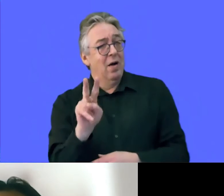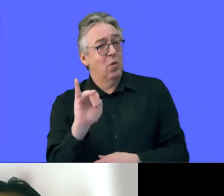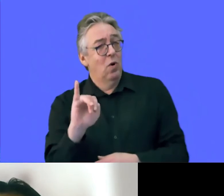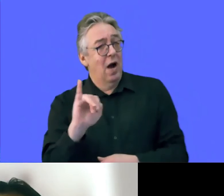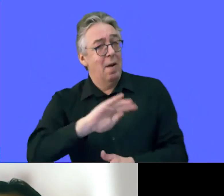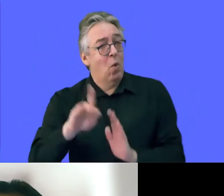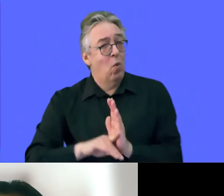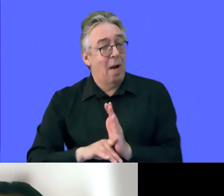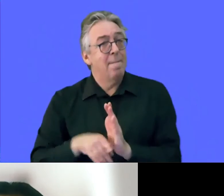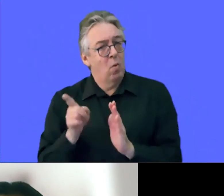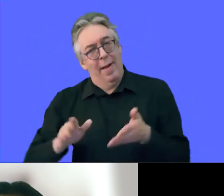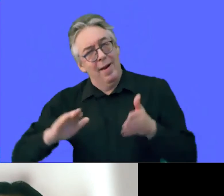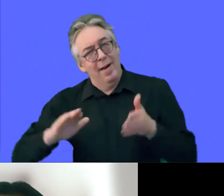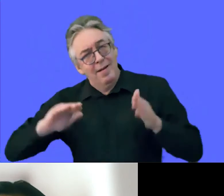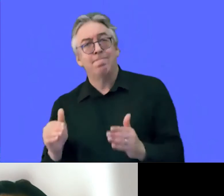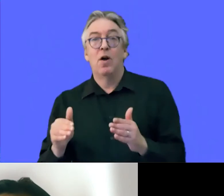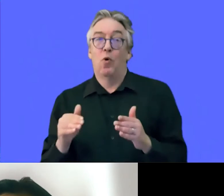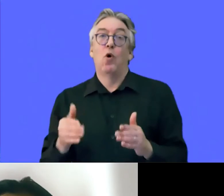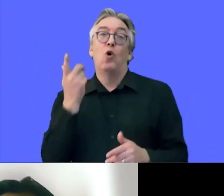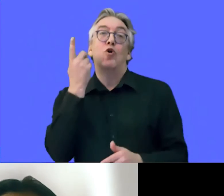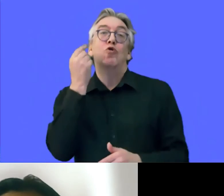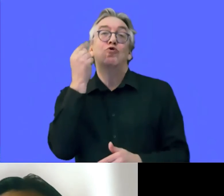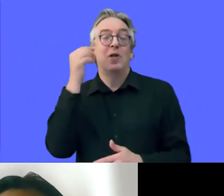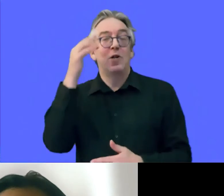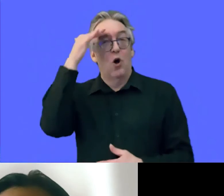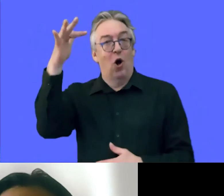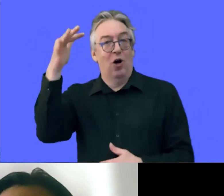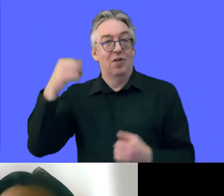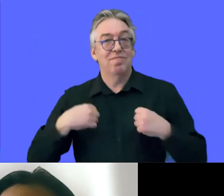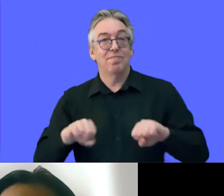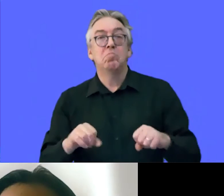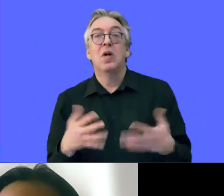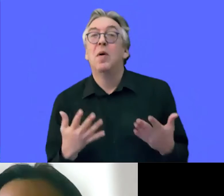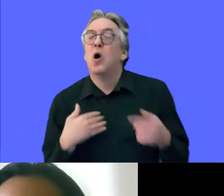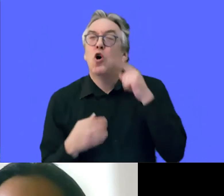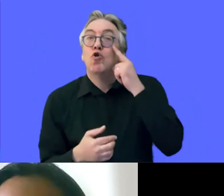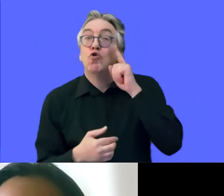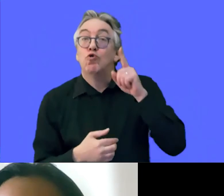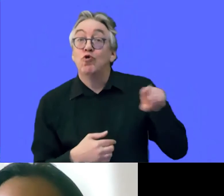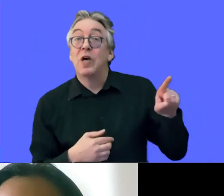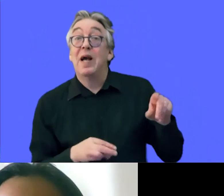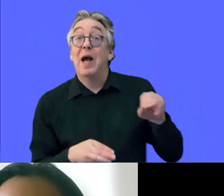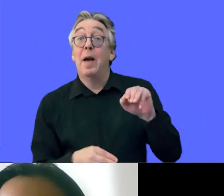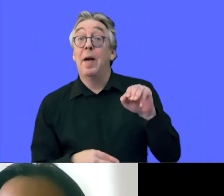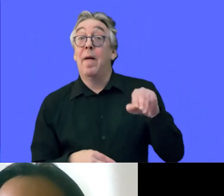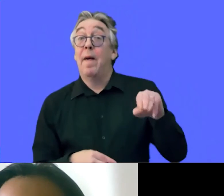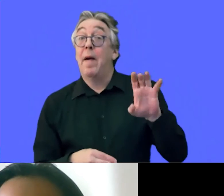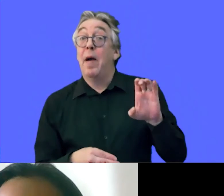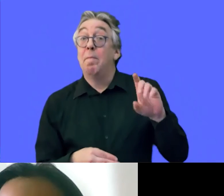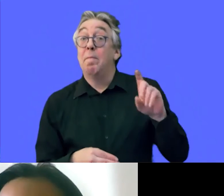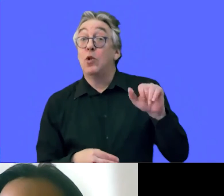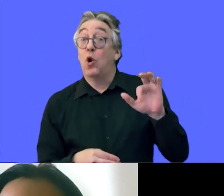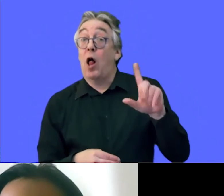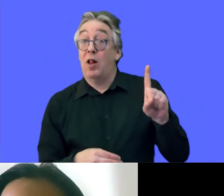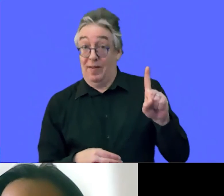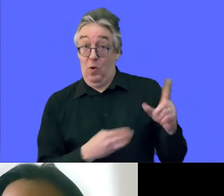that the program's using. Can I just check whether McDonald, whether you're able to join us, McDonald?